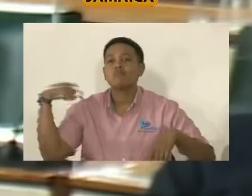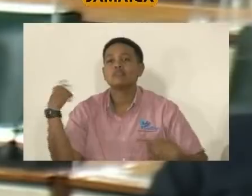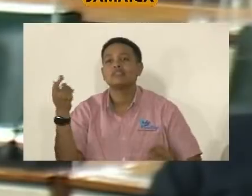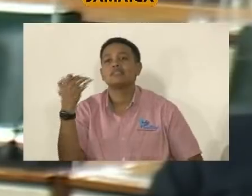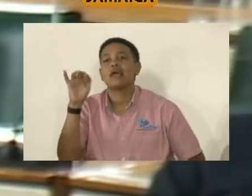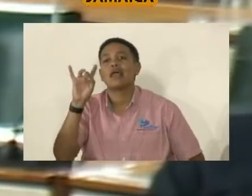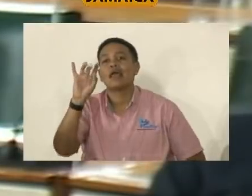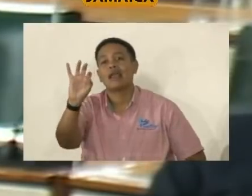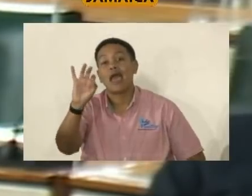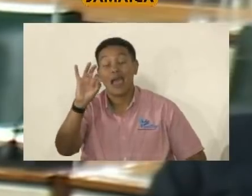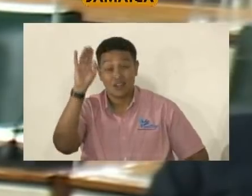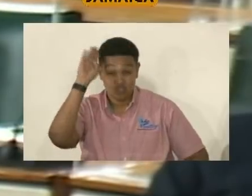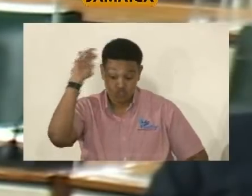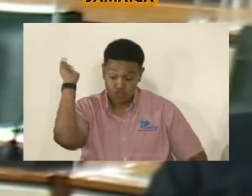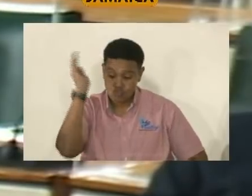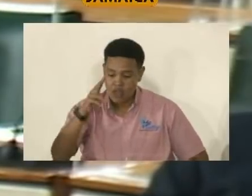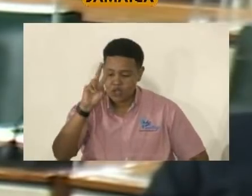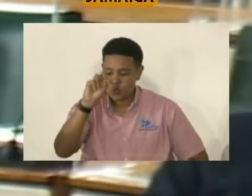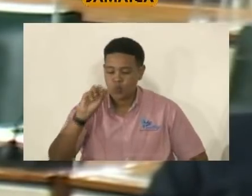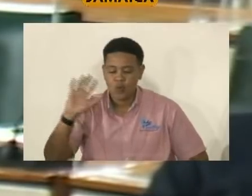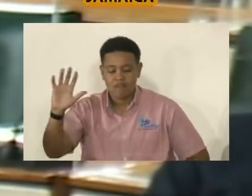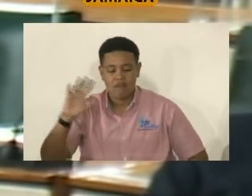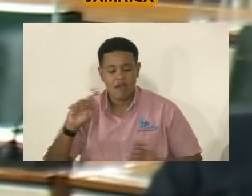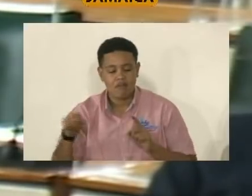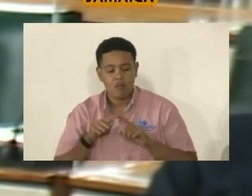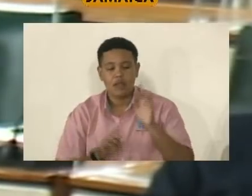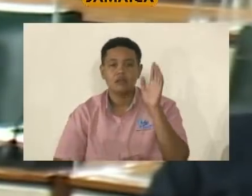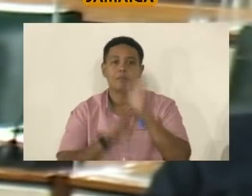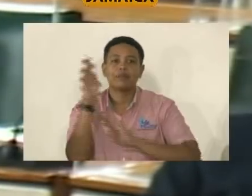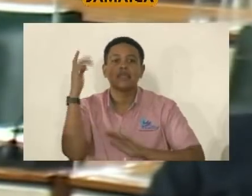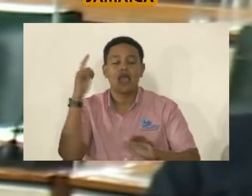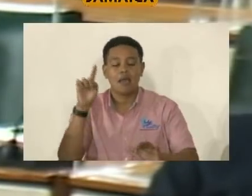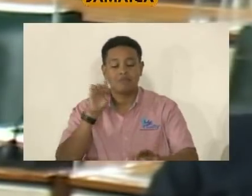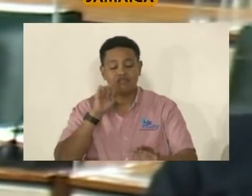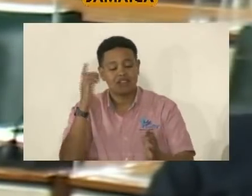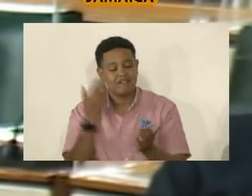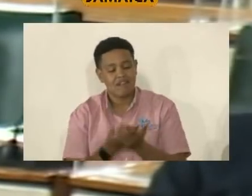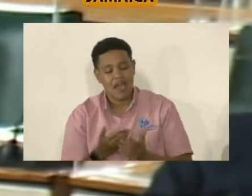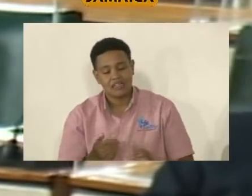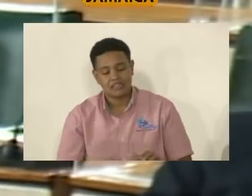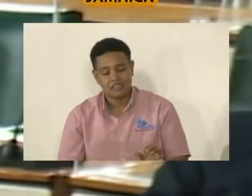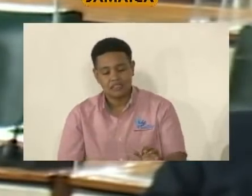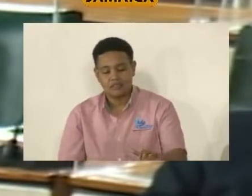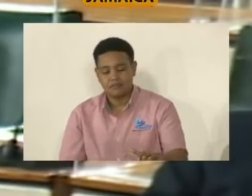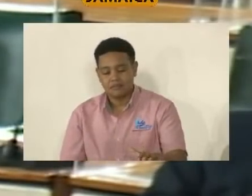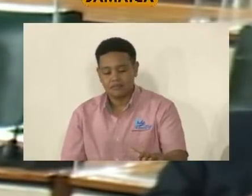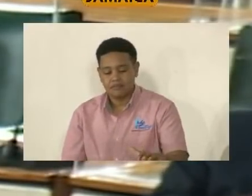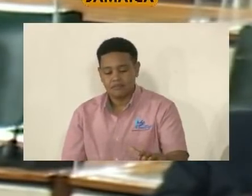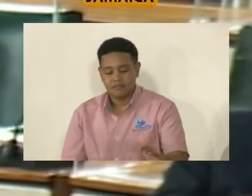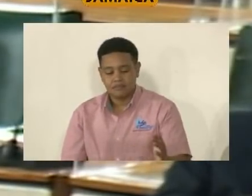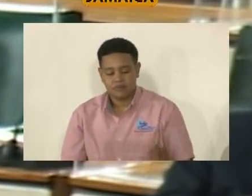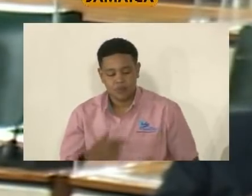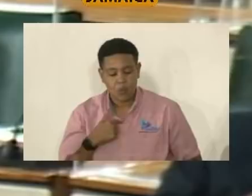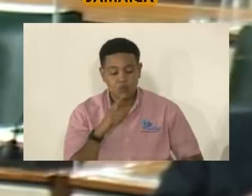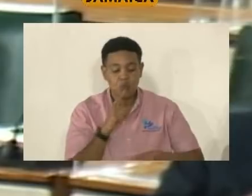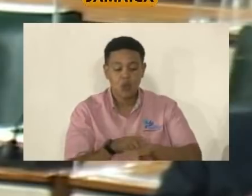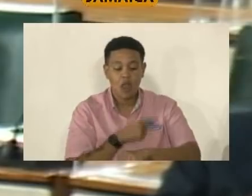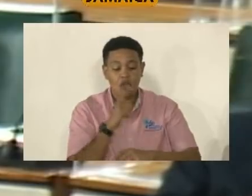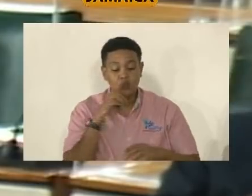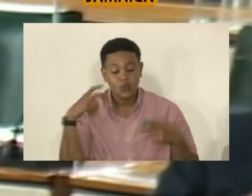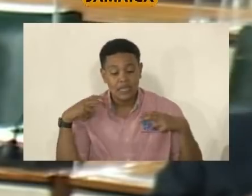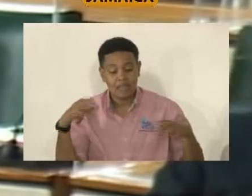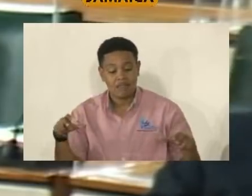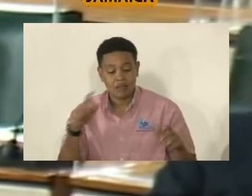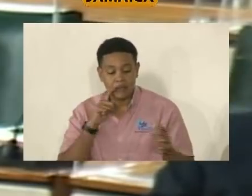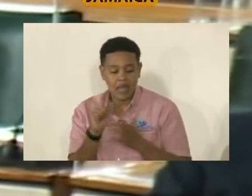1989 all the way to 2005 when it peaked. That's just a fact. And we took too long to put in the investment and the legal